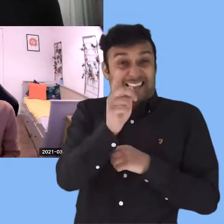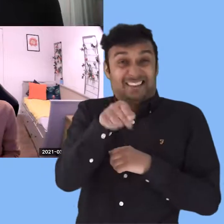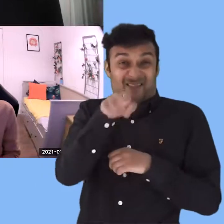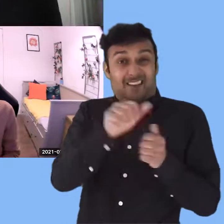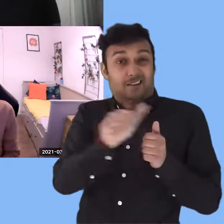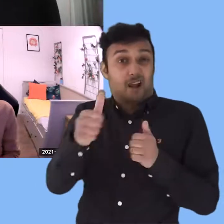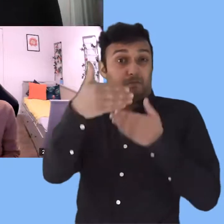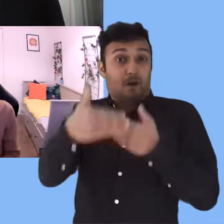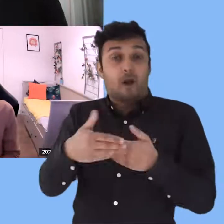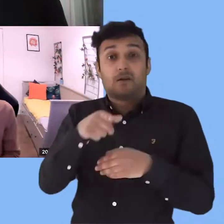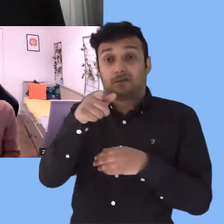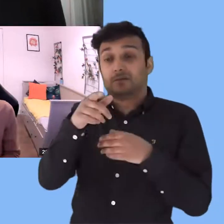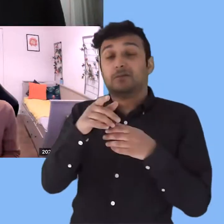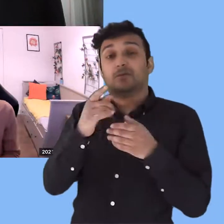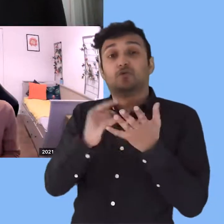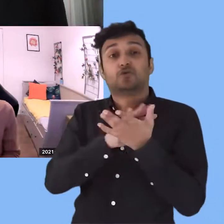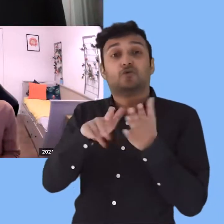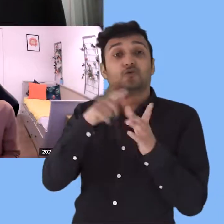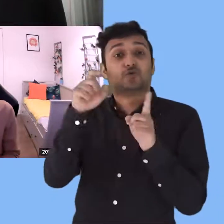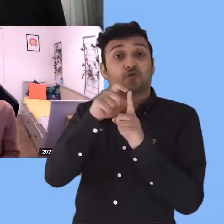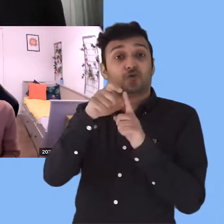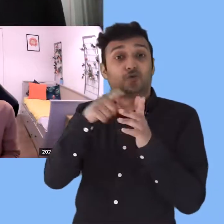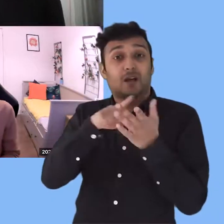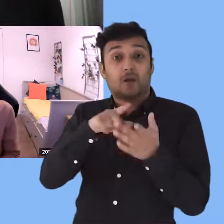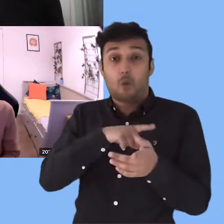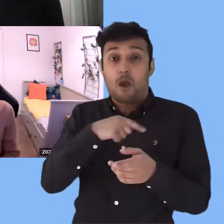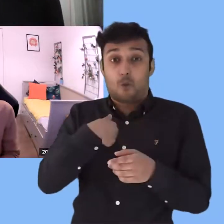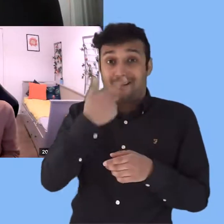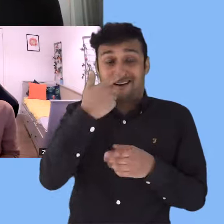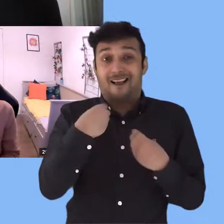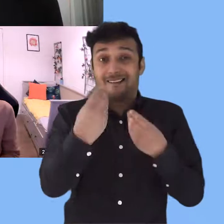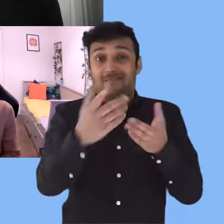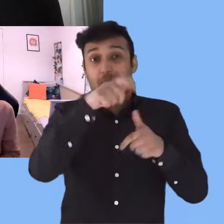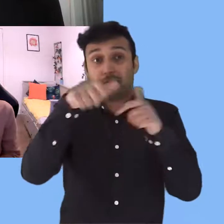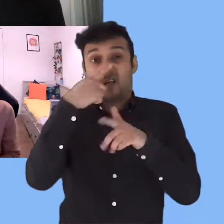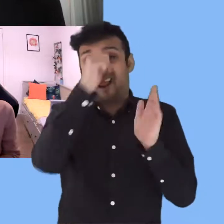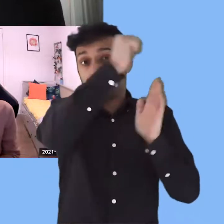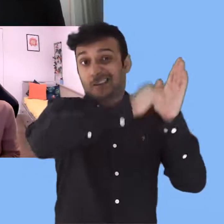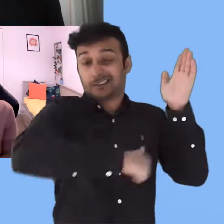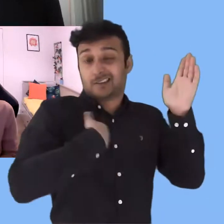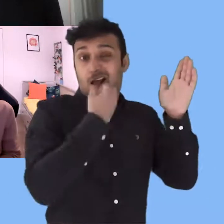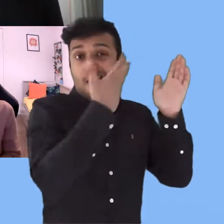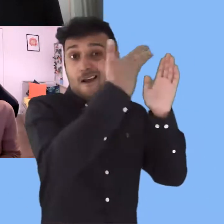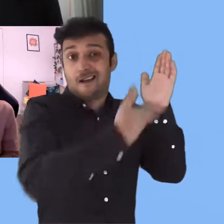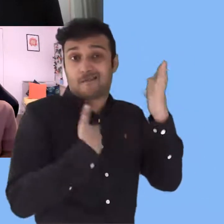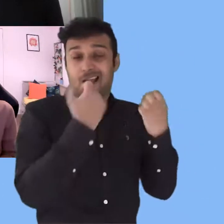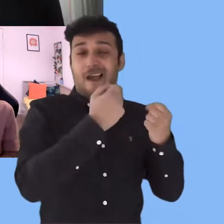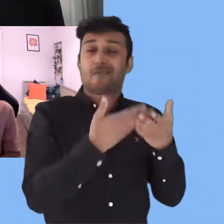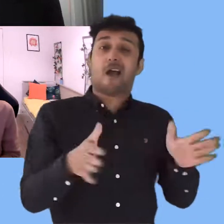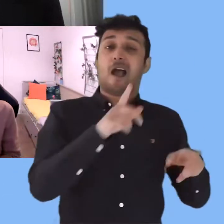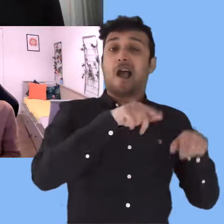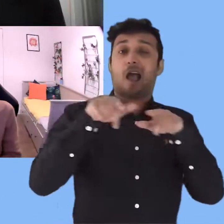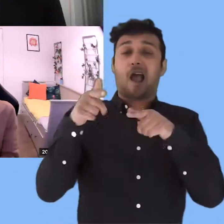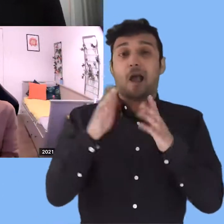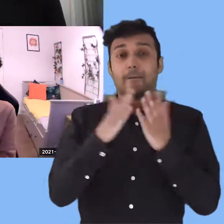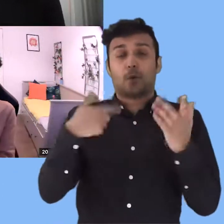and a place to get all of these different multicultural, diverse books. And I noticed when some of the questions were coming in, a lot of them were just about, where